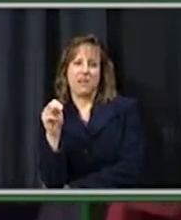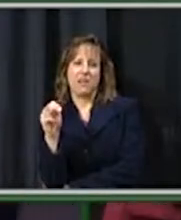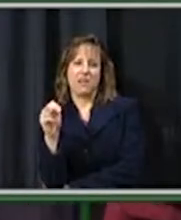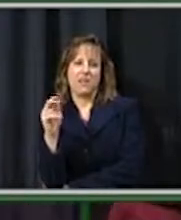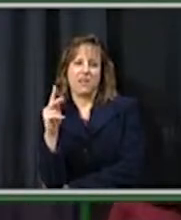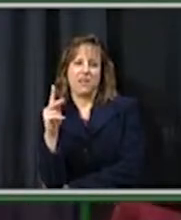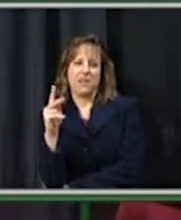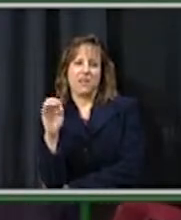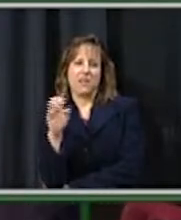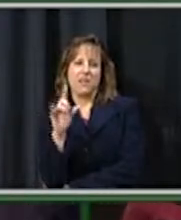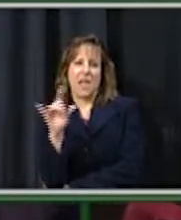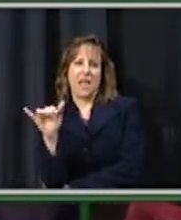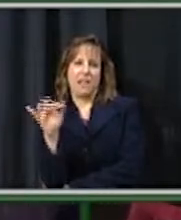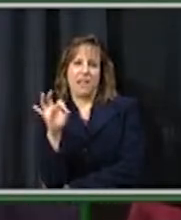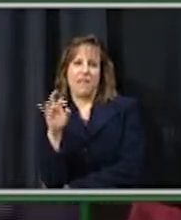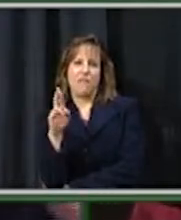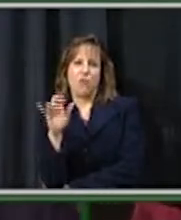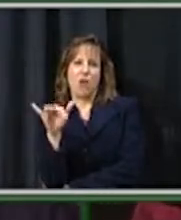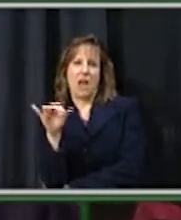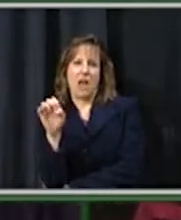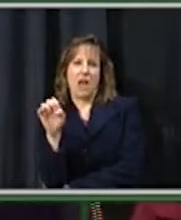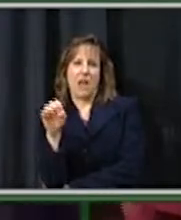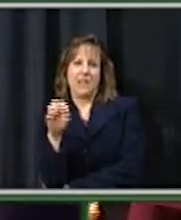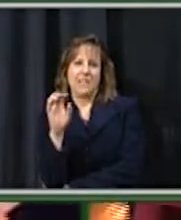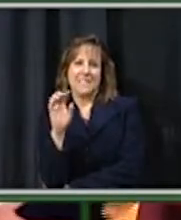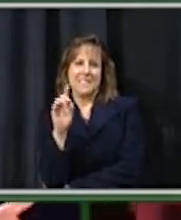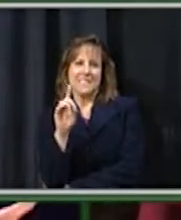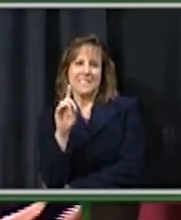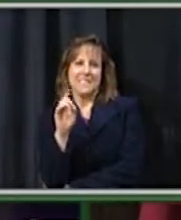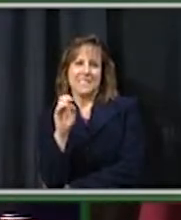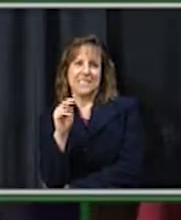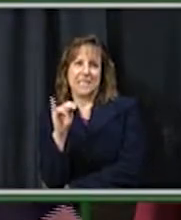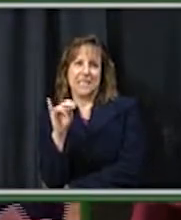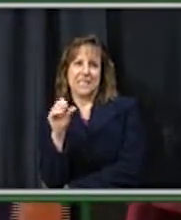Kelly Fry. Denise Gomez.